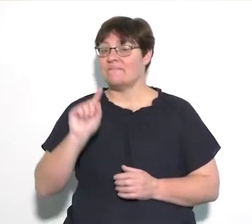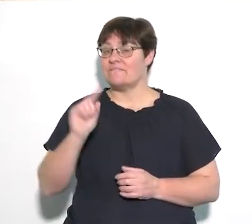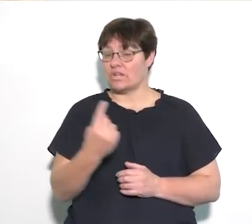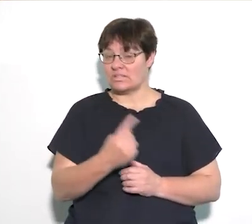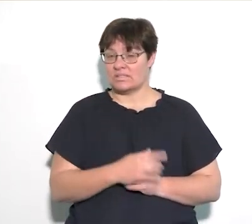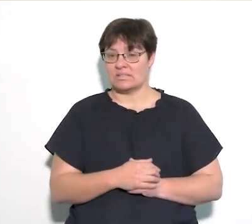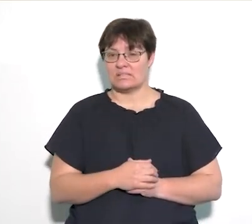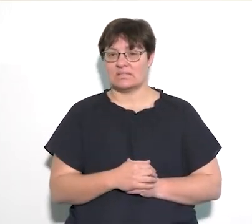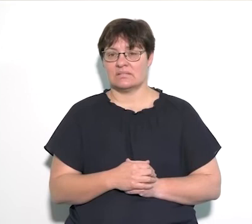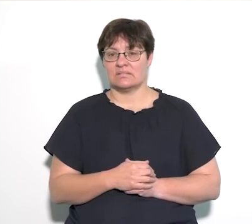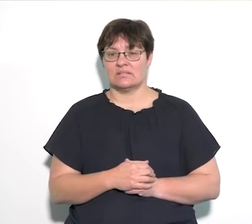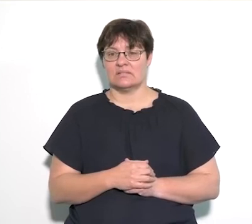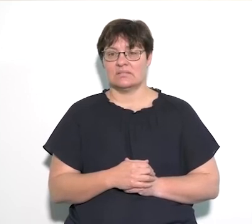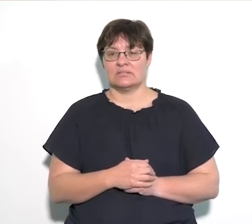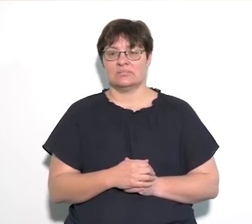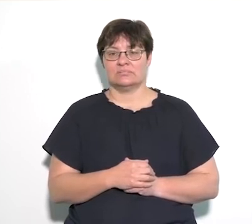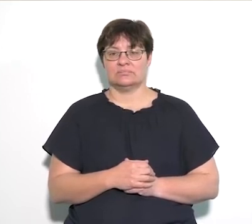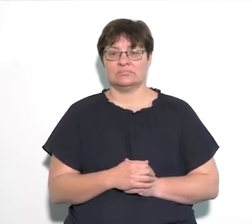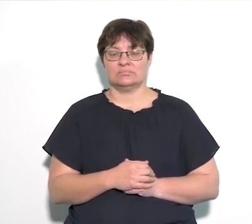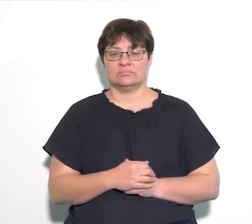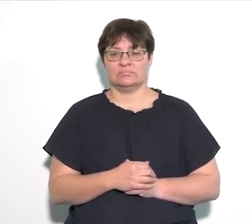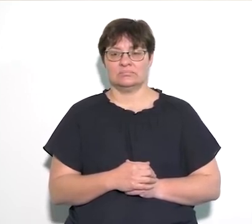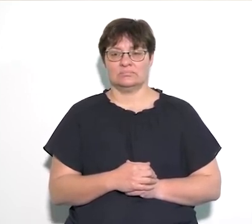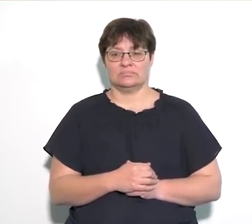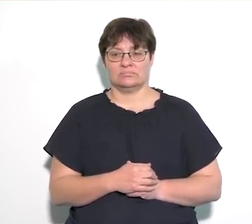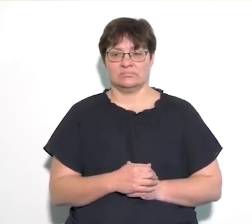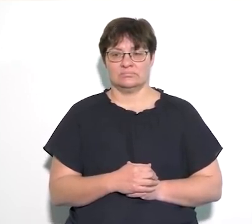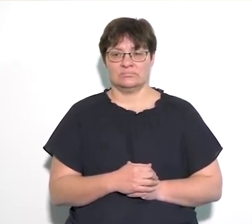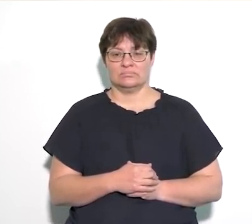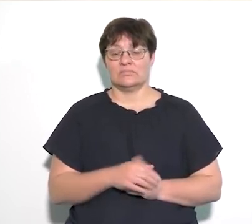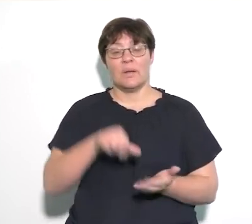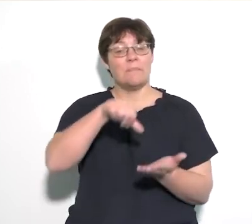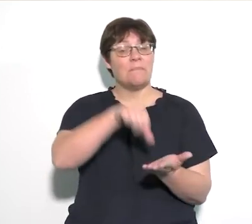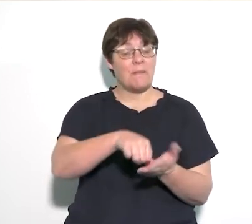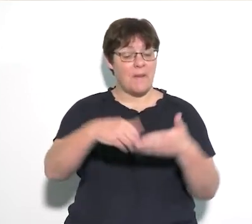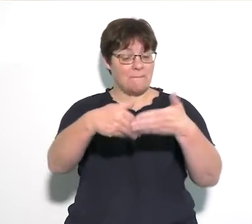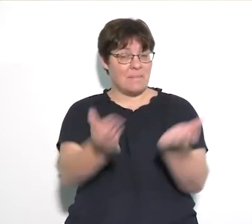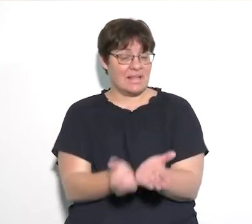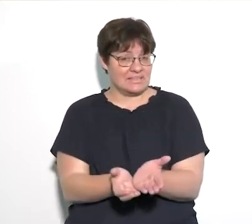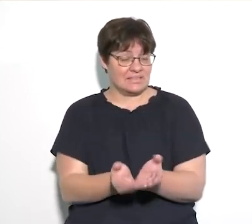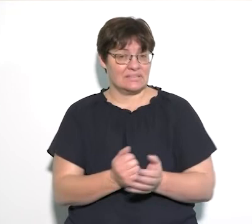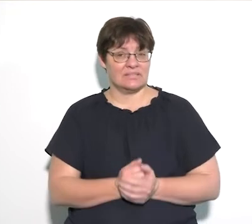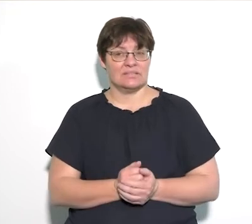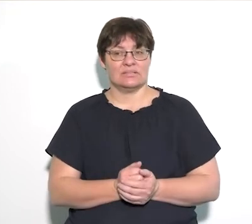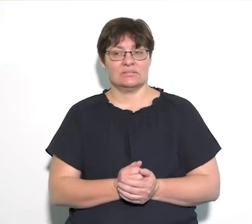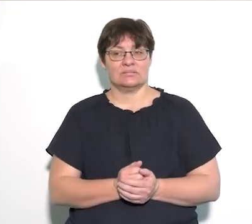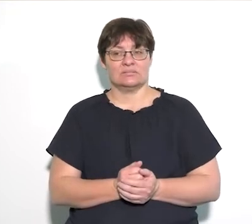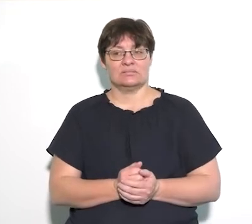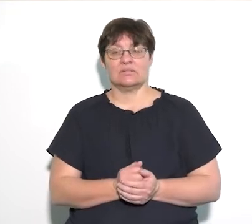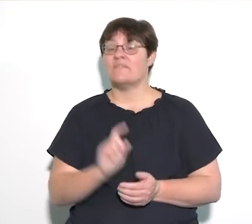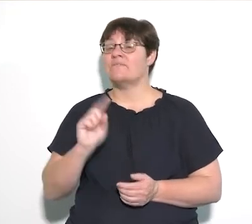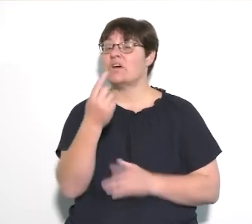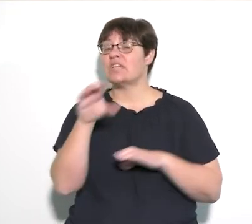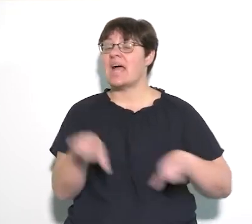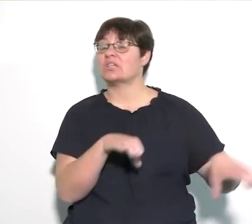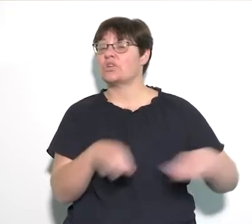The first one we will paste over there on my paper plate.